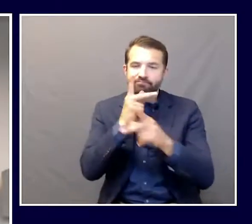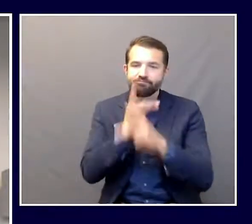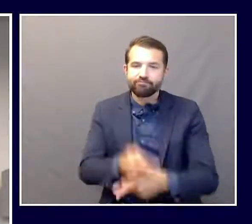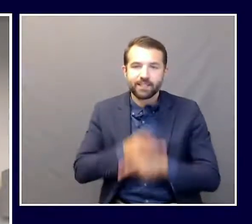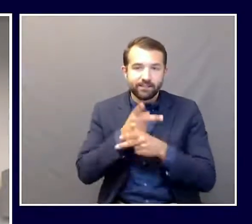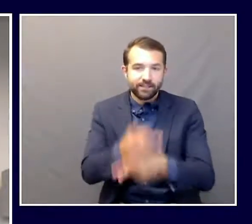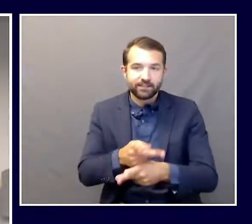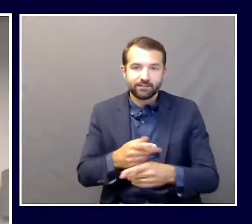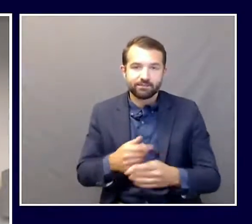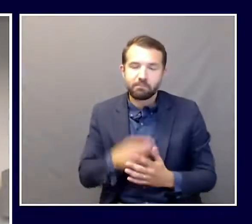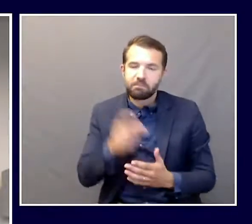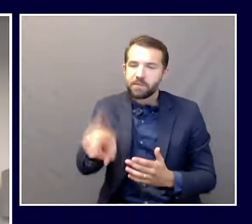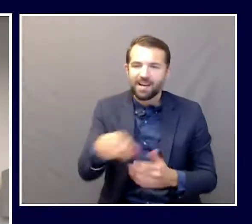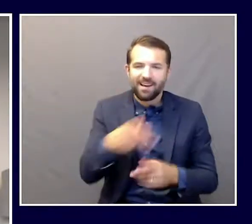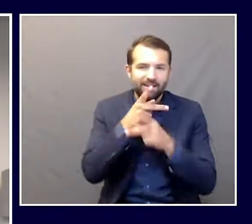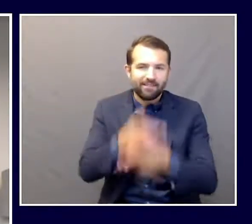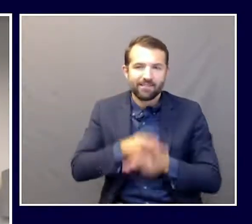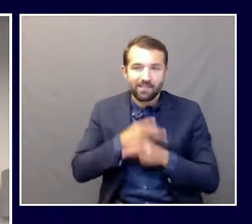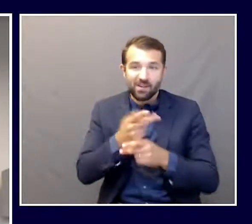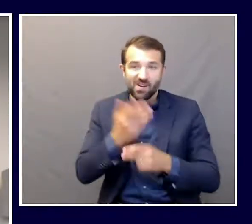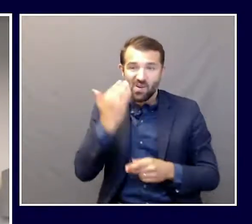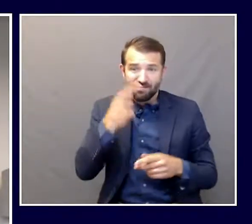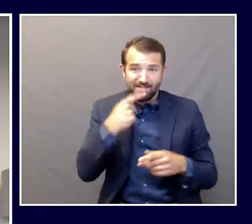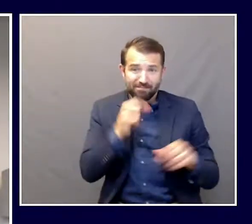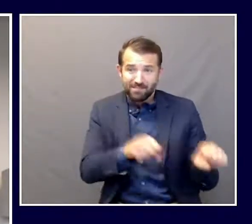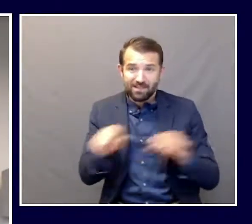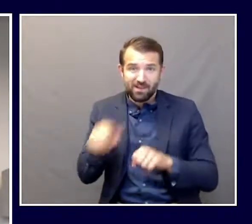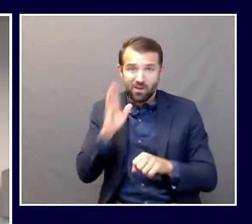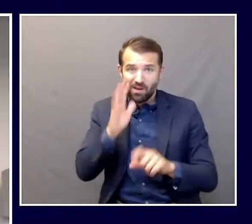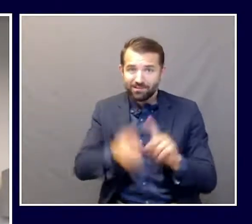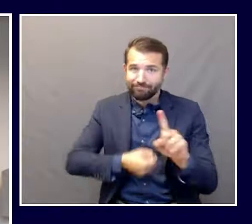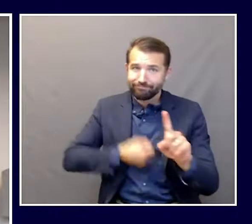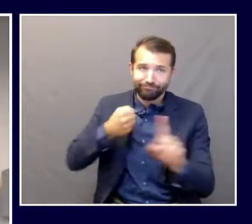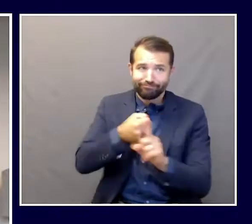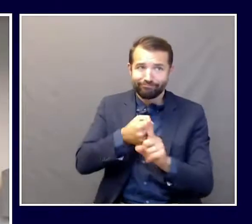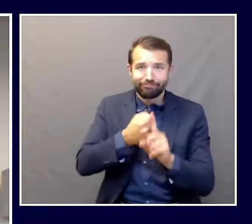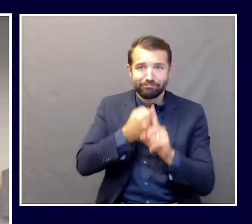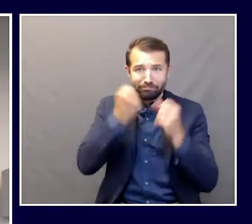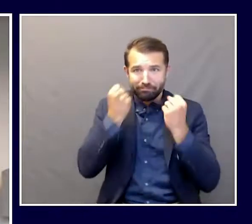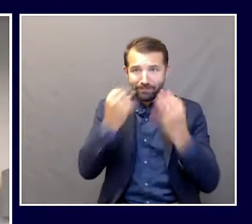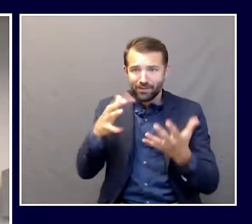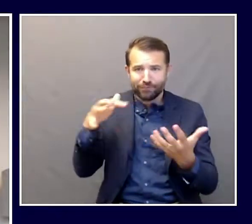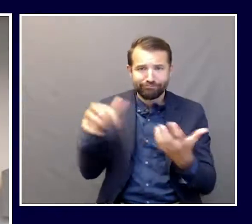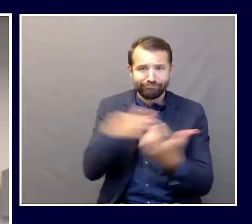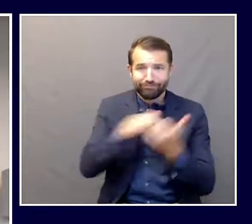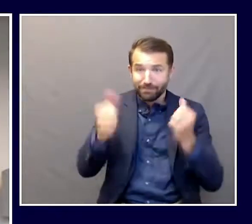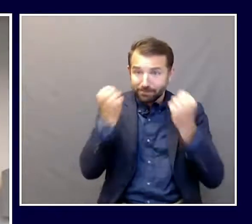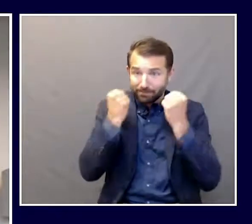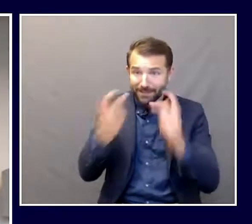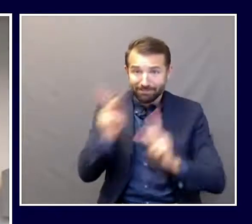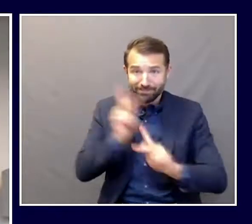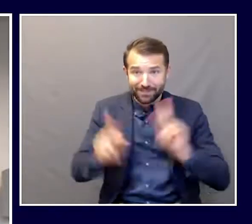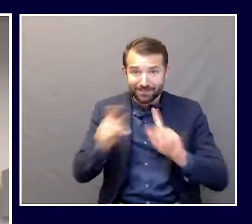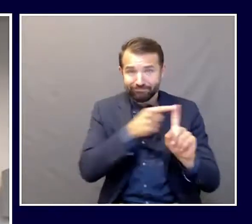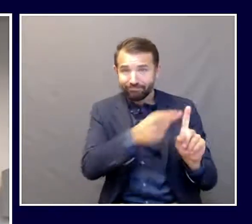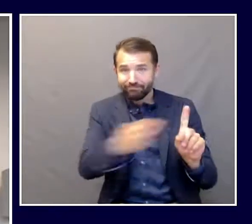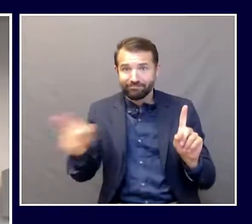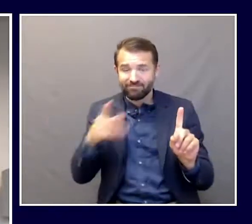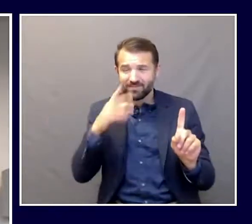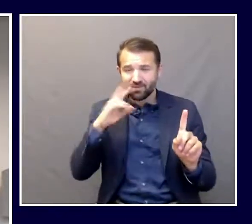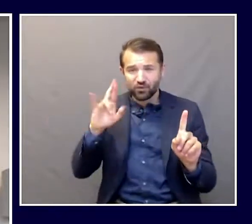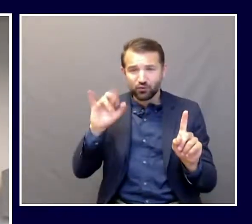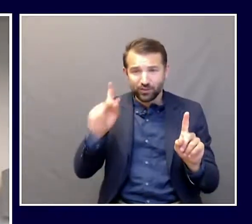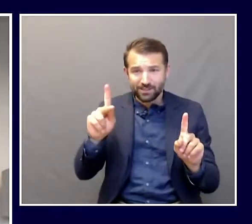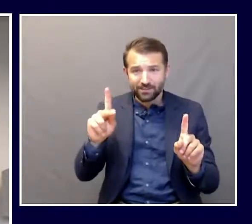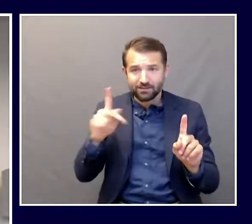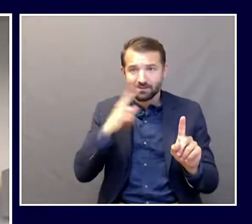could potentially undermine our overall progress against COVID and pose new risks. To